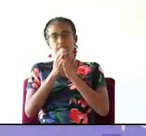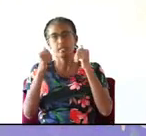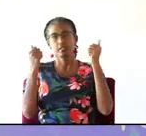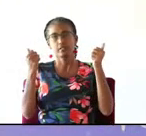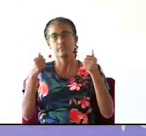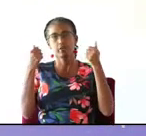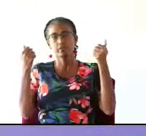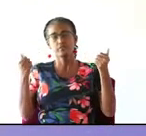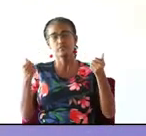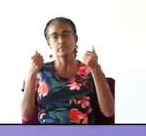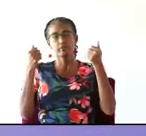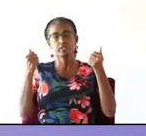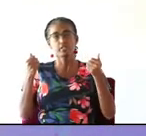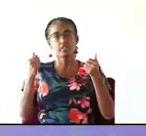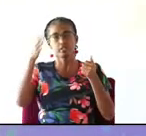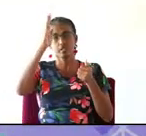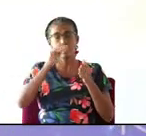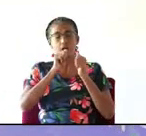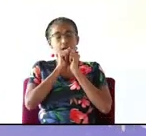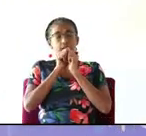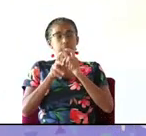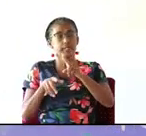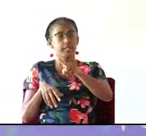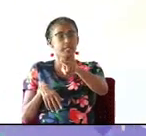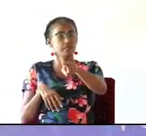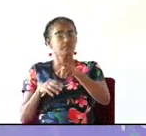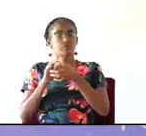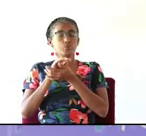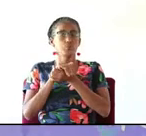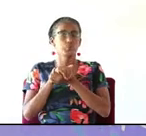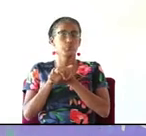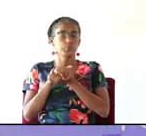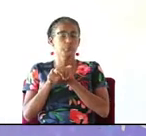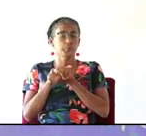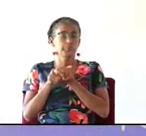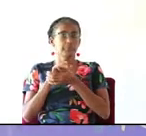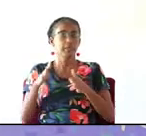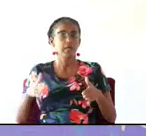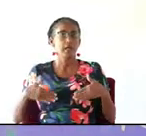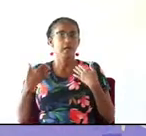Happy anniversary, God bless you.